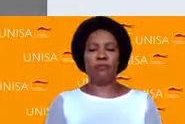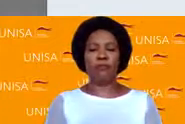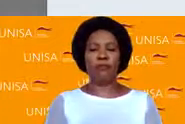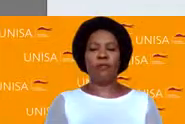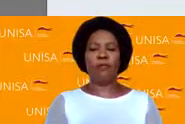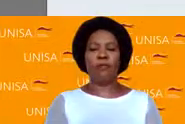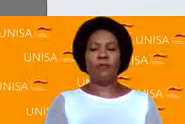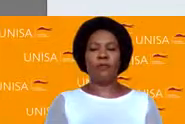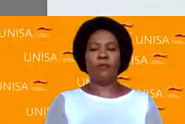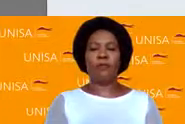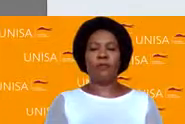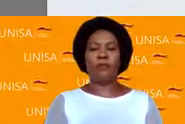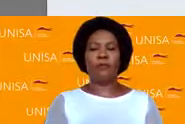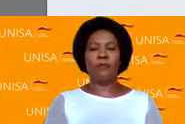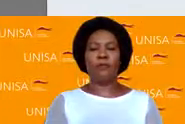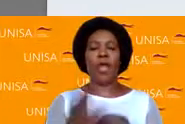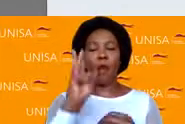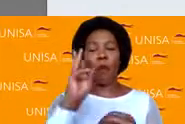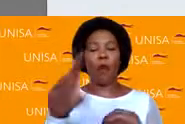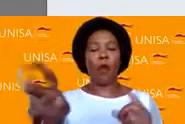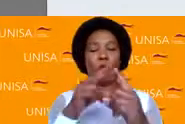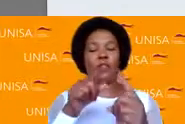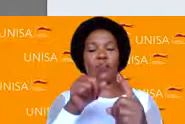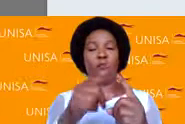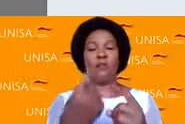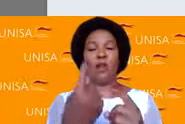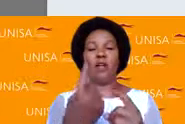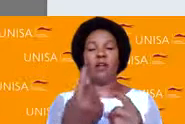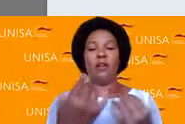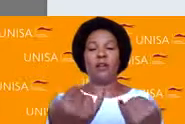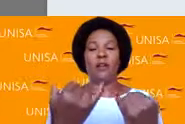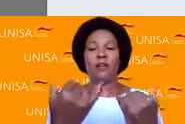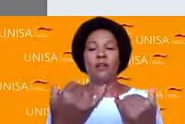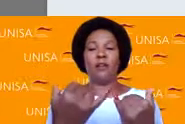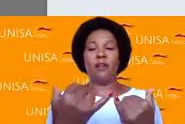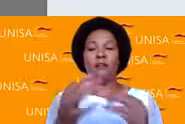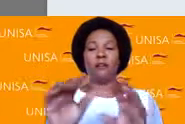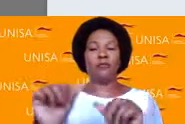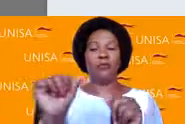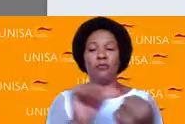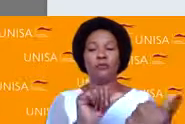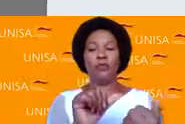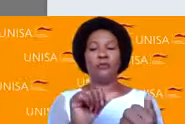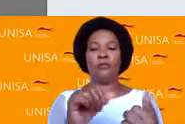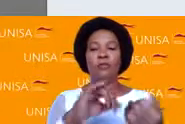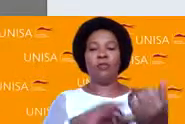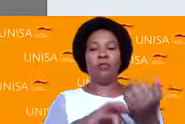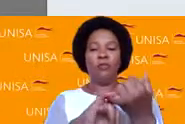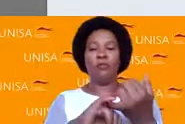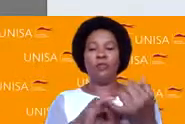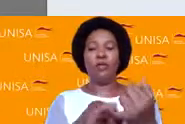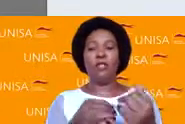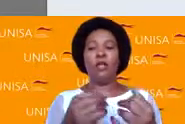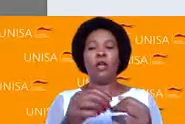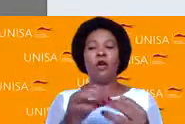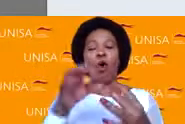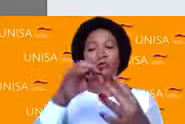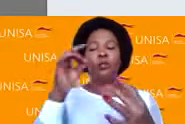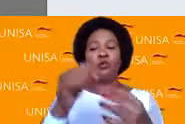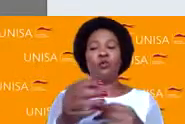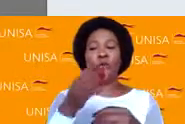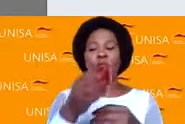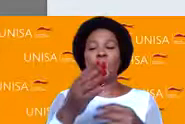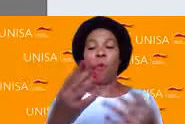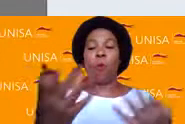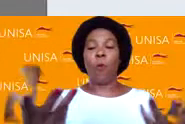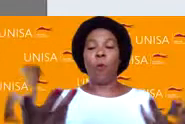Okay, we'll have a look at that one now. How do you just go back into your quiz? You should have the option just to continue from where you left